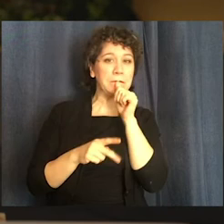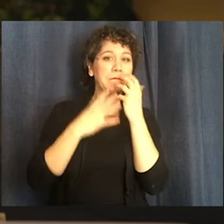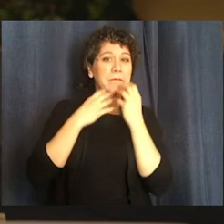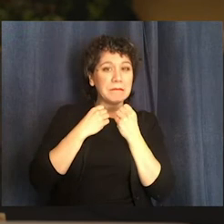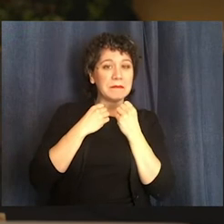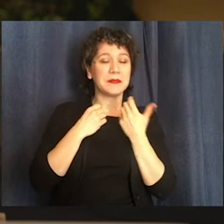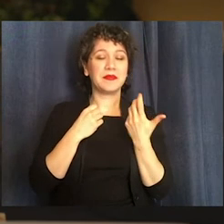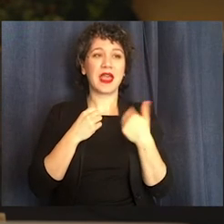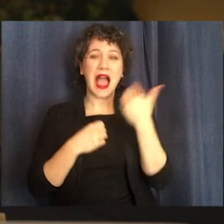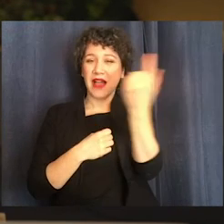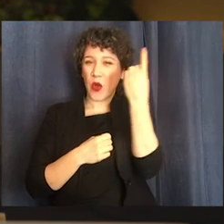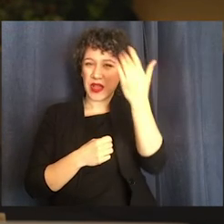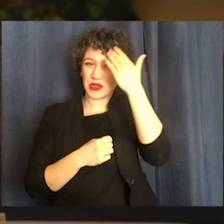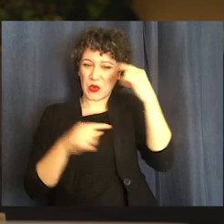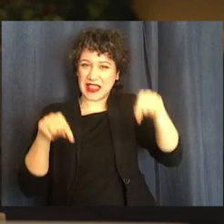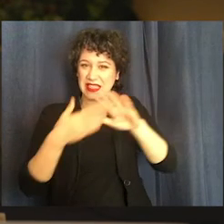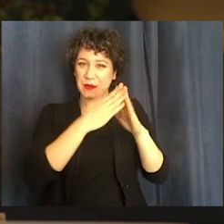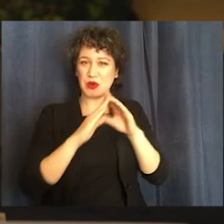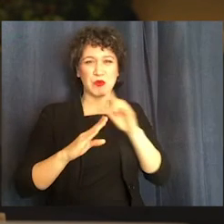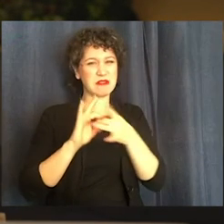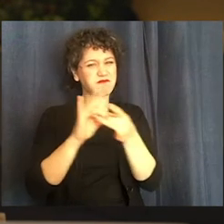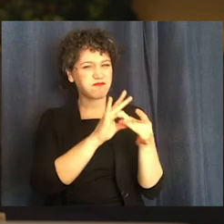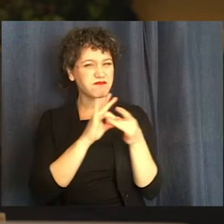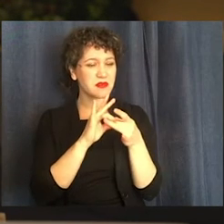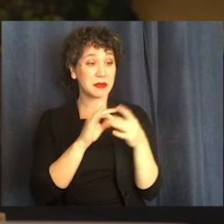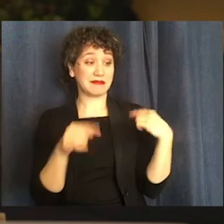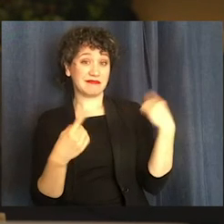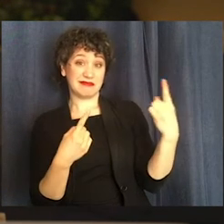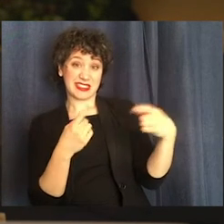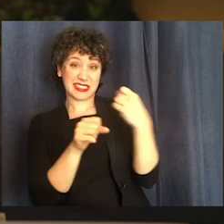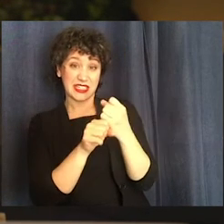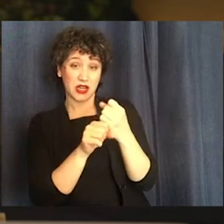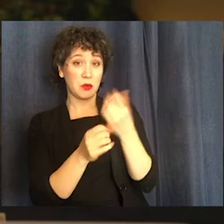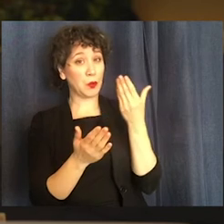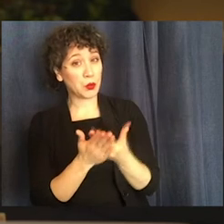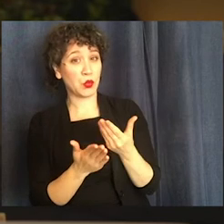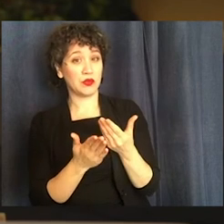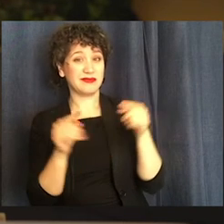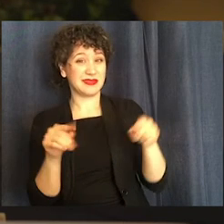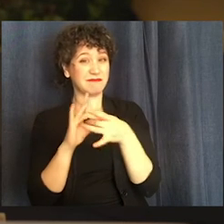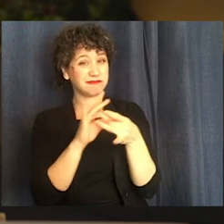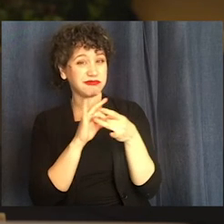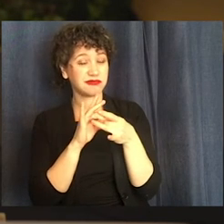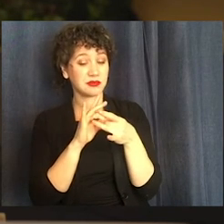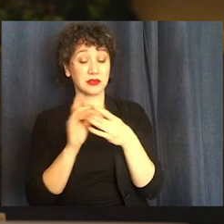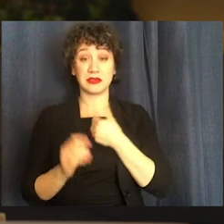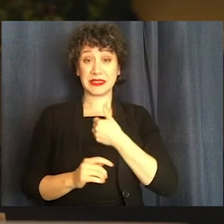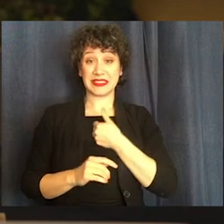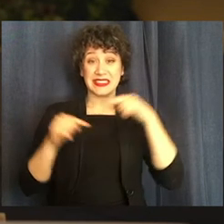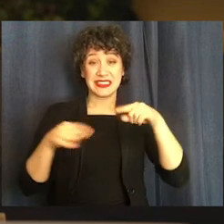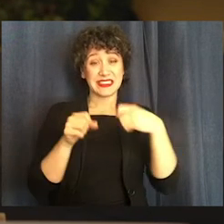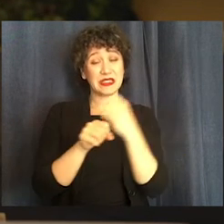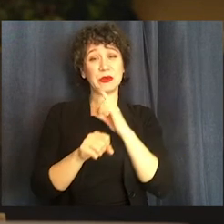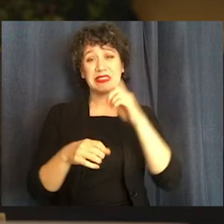Personally, this year has been the hardest yet most eye-opening year of my life. For those of you who don't know, I lost my mother at the beginning of the school year. Never